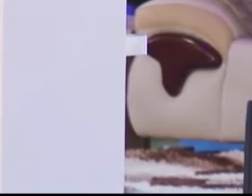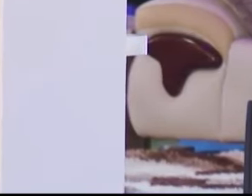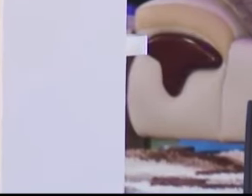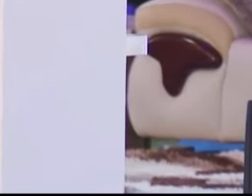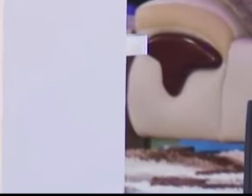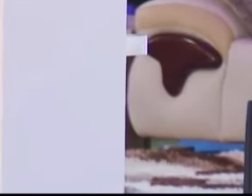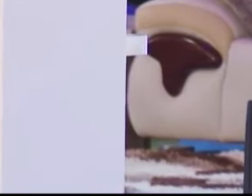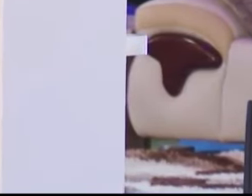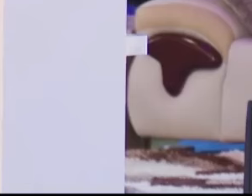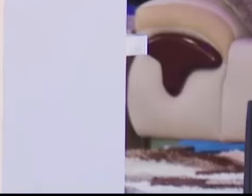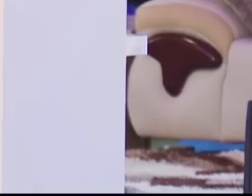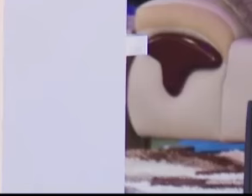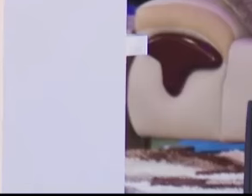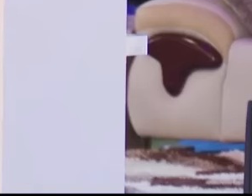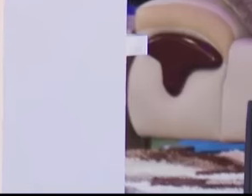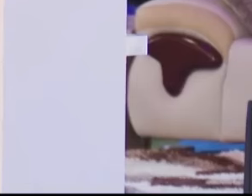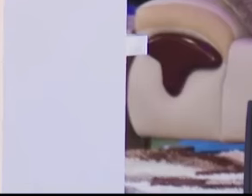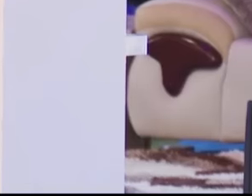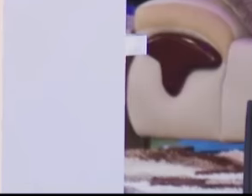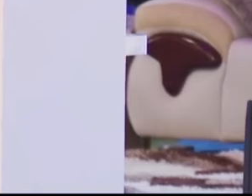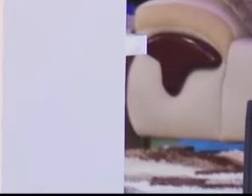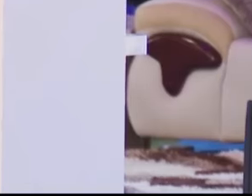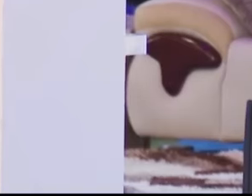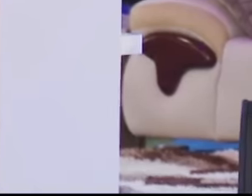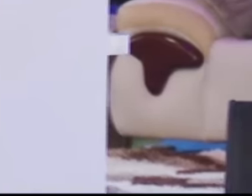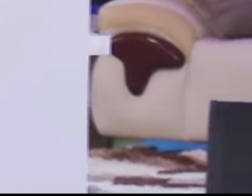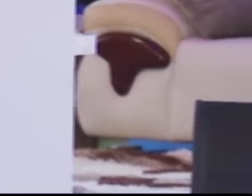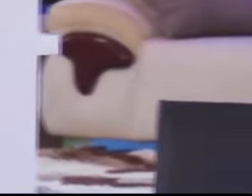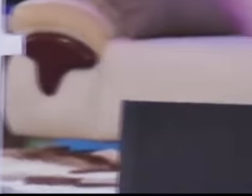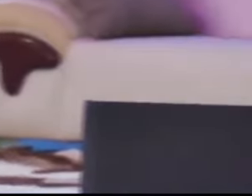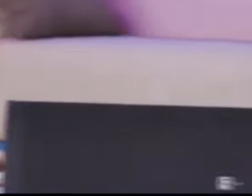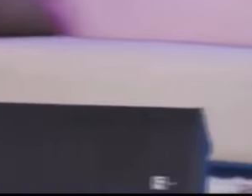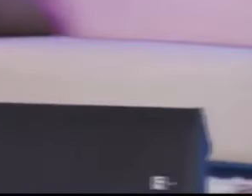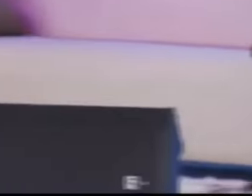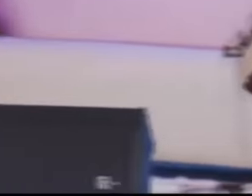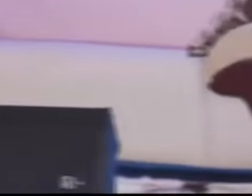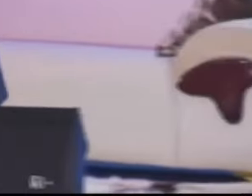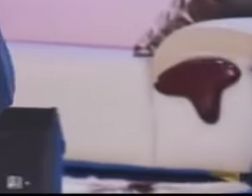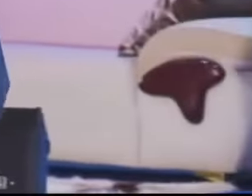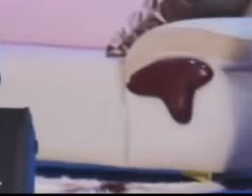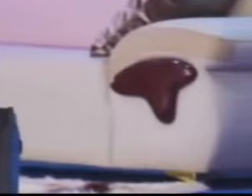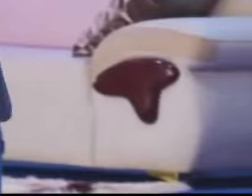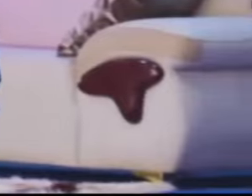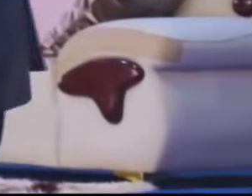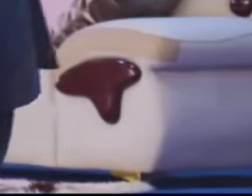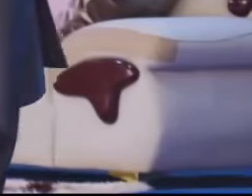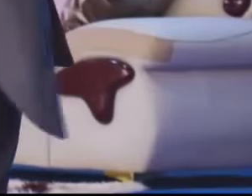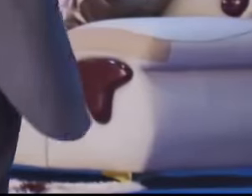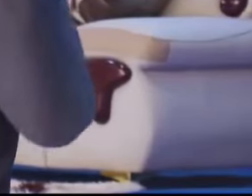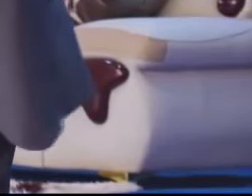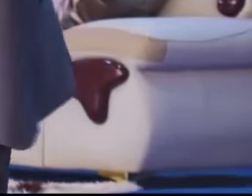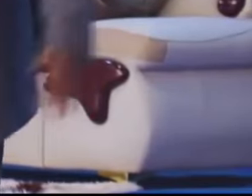your children, and you know, you are like that. Your mind is getting readjusted. We need rest after we have